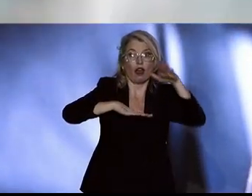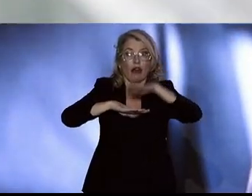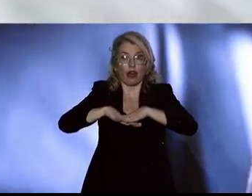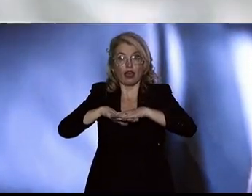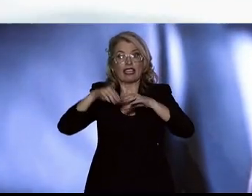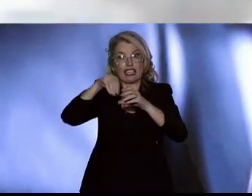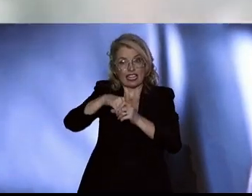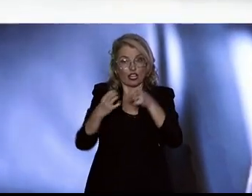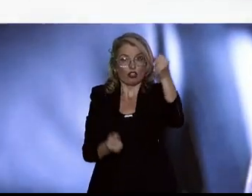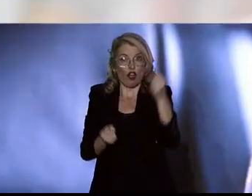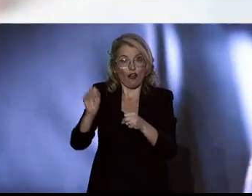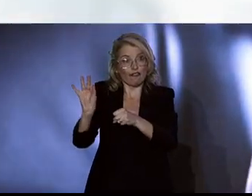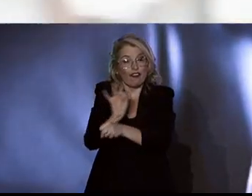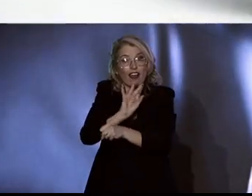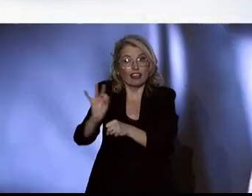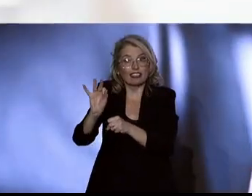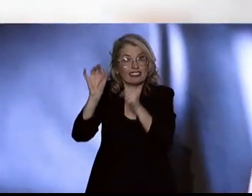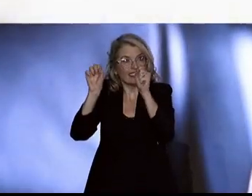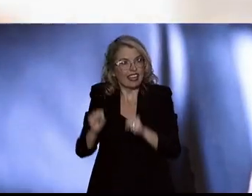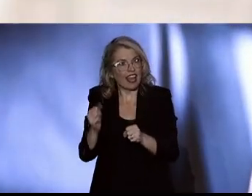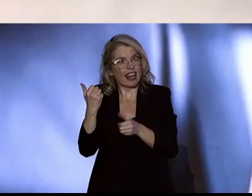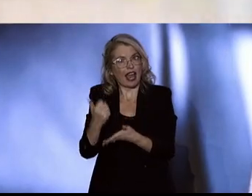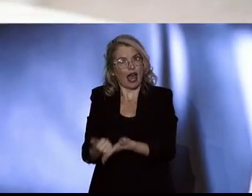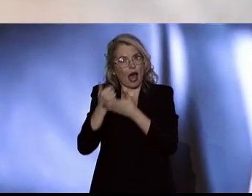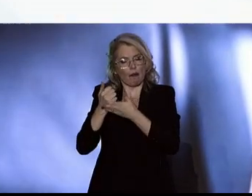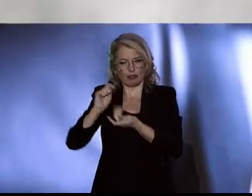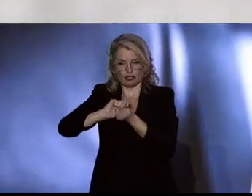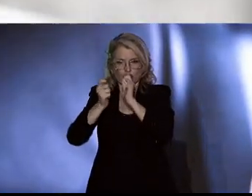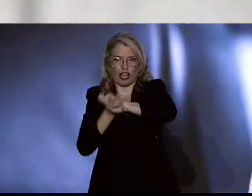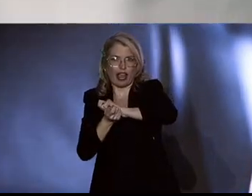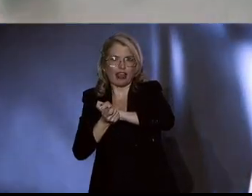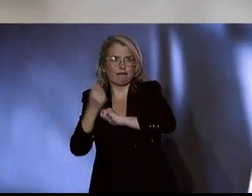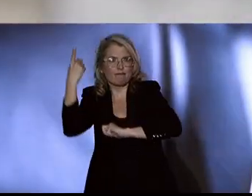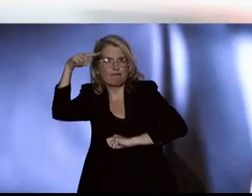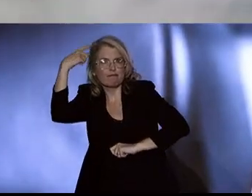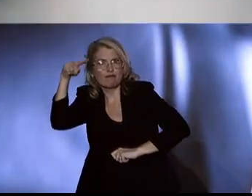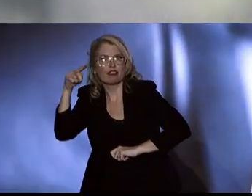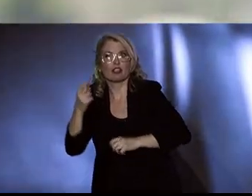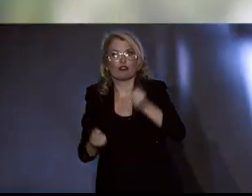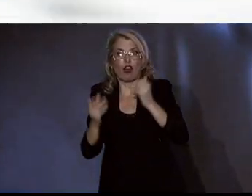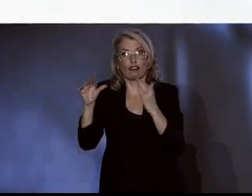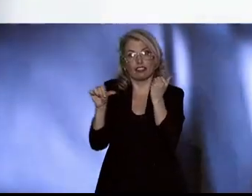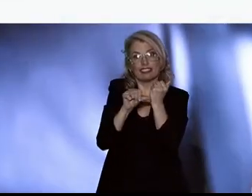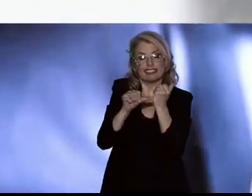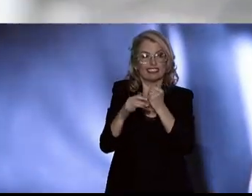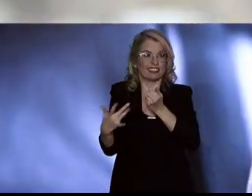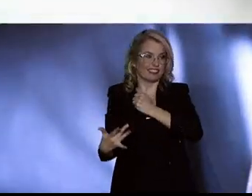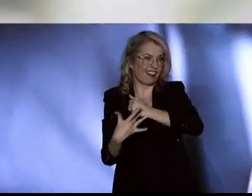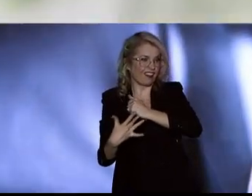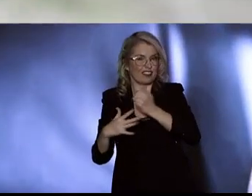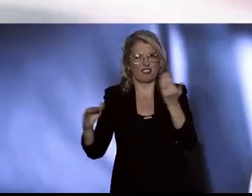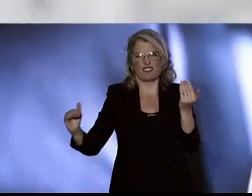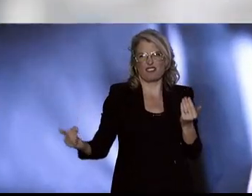in-vehicle functions that repurpose the driver assistance technology in new ways.